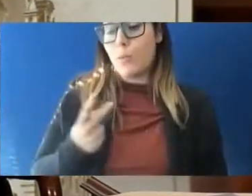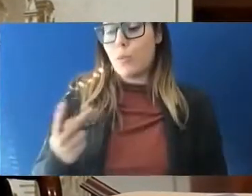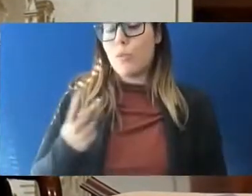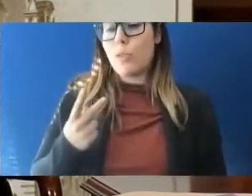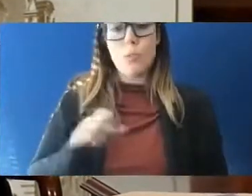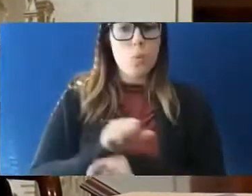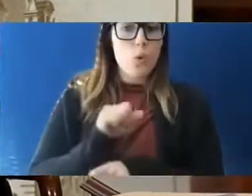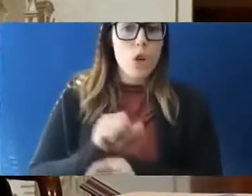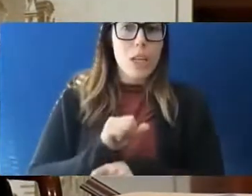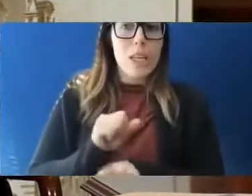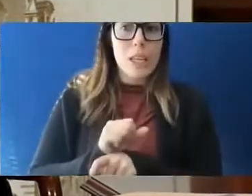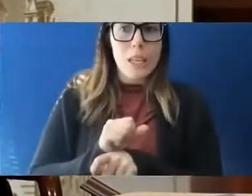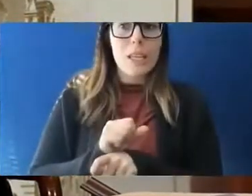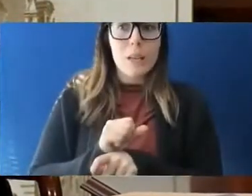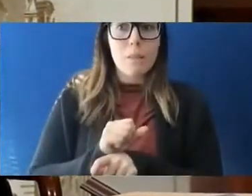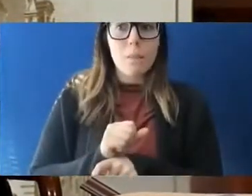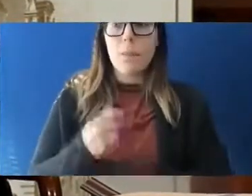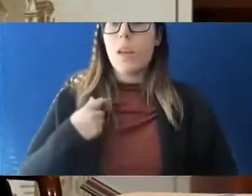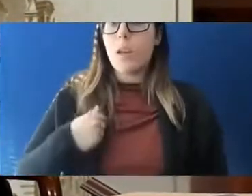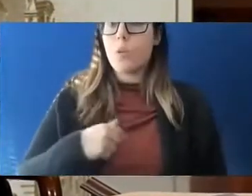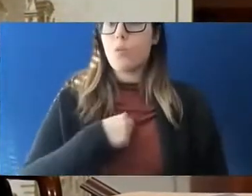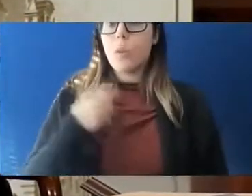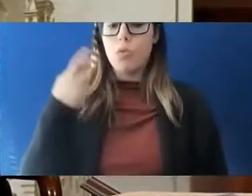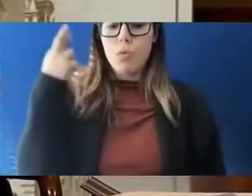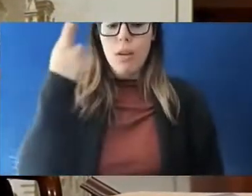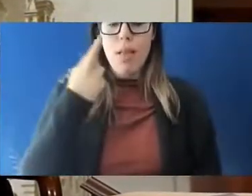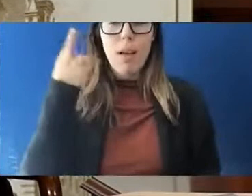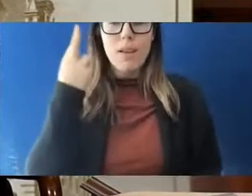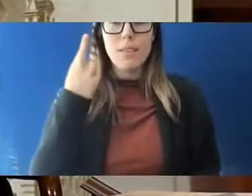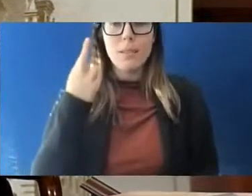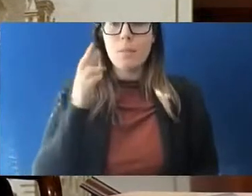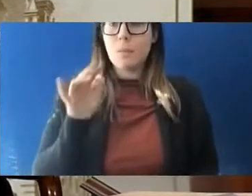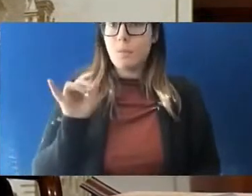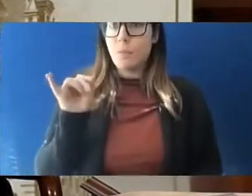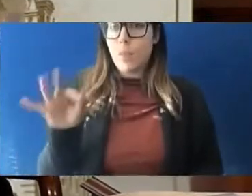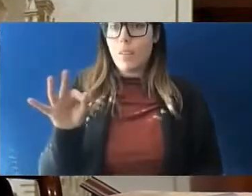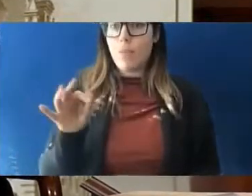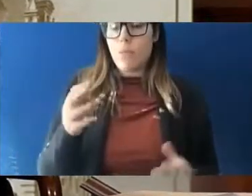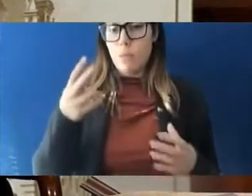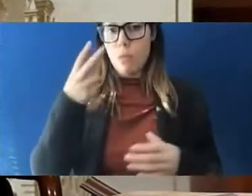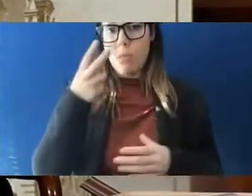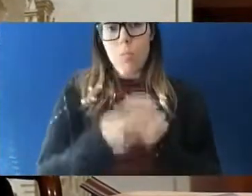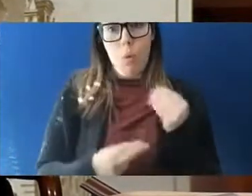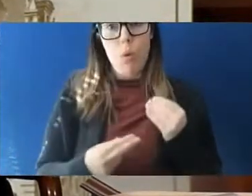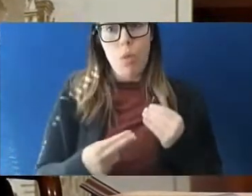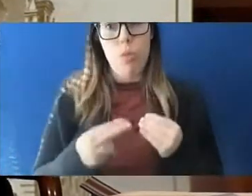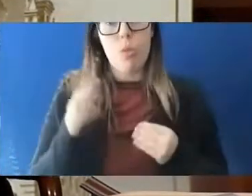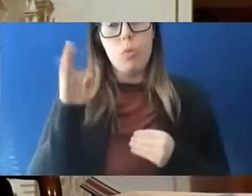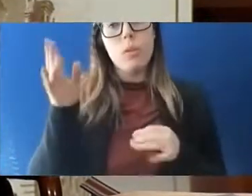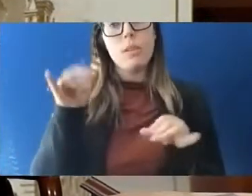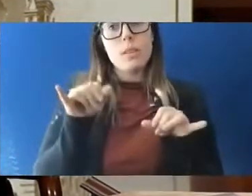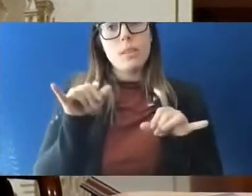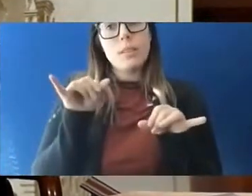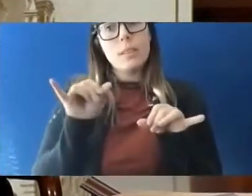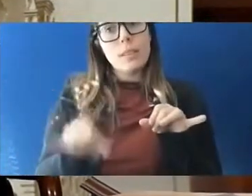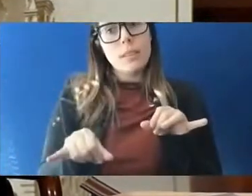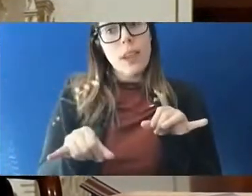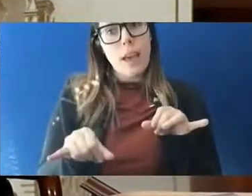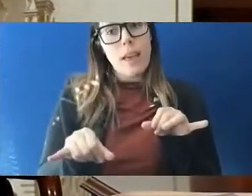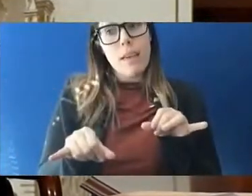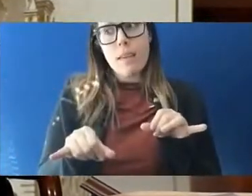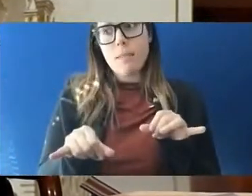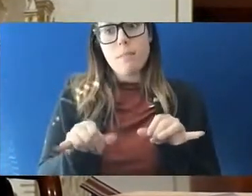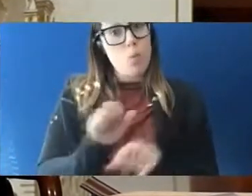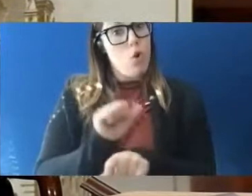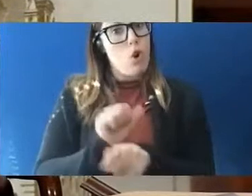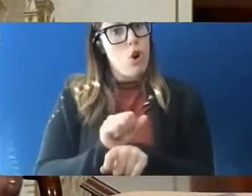both worked, and we realized that if we were both going to stay employed